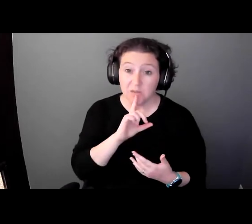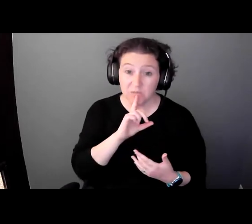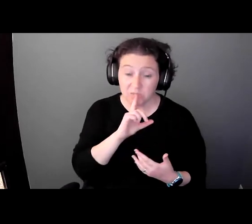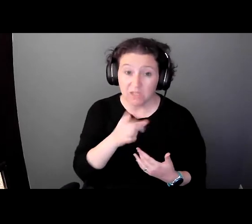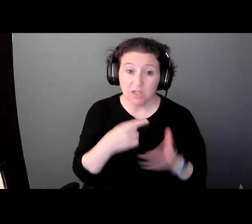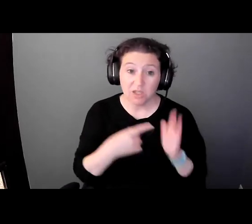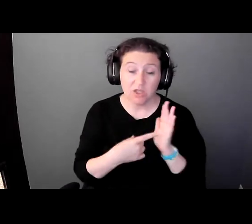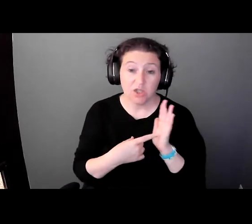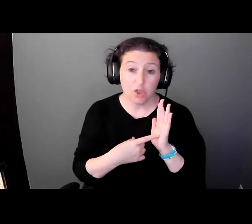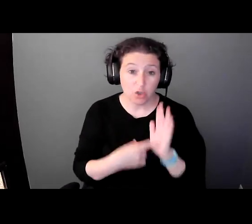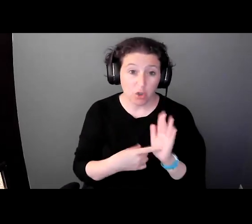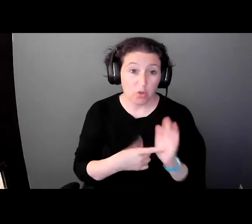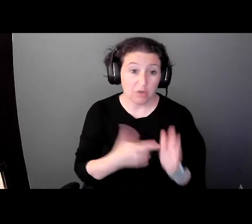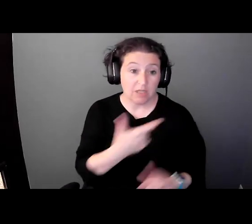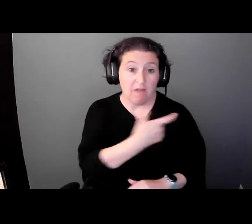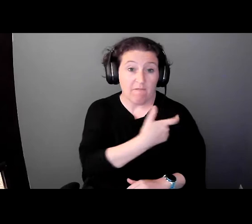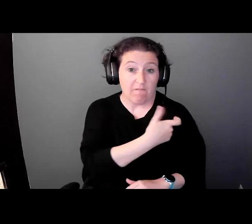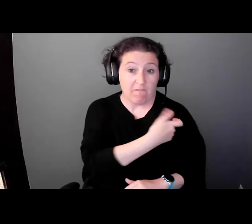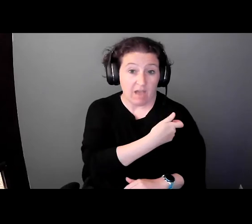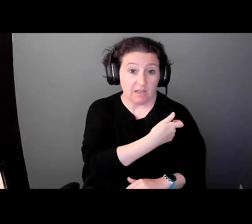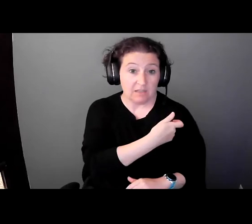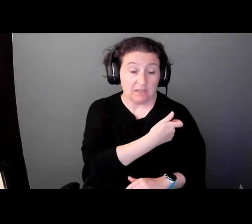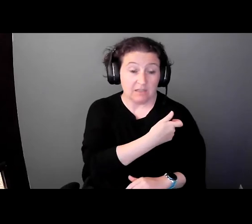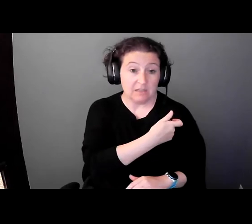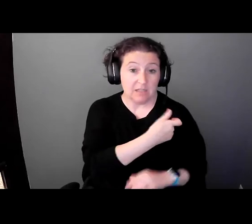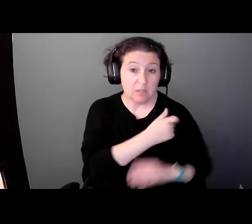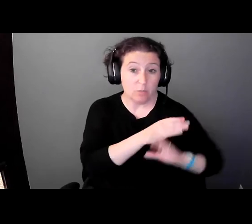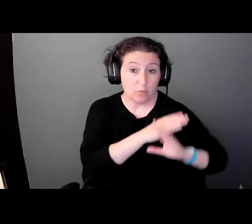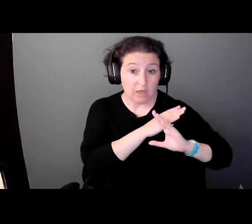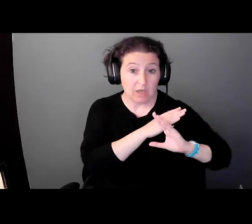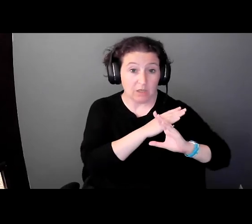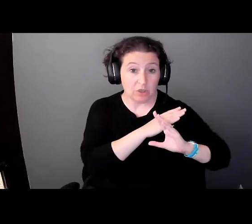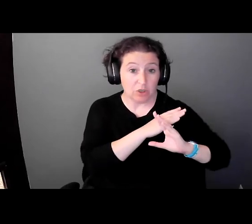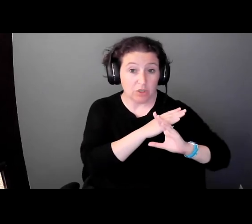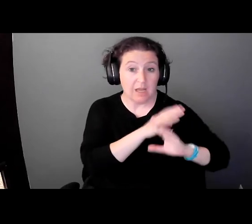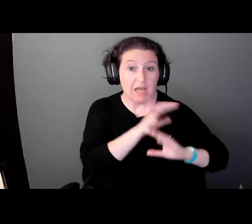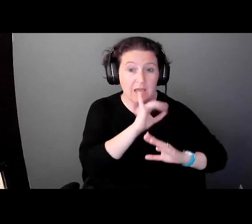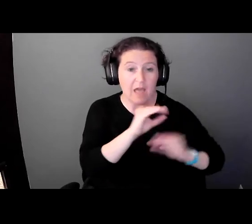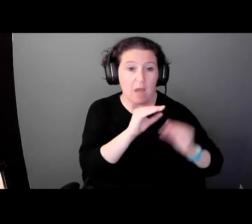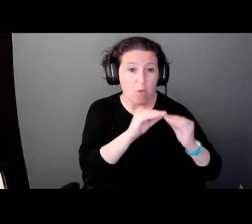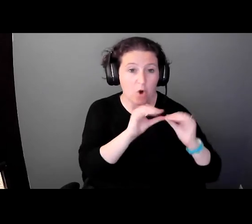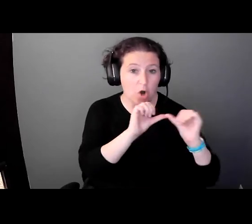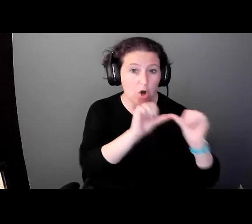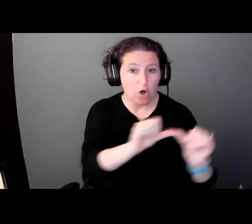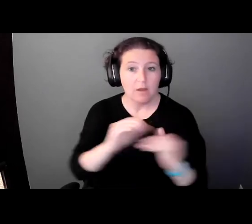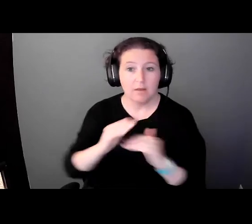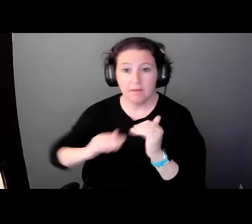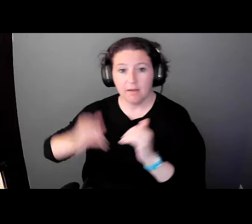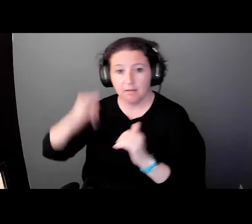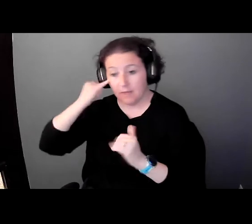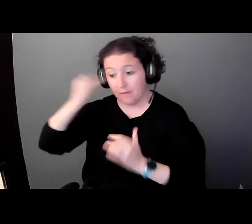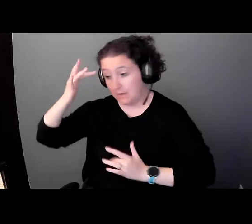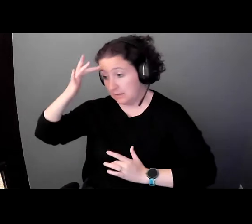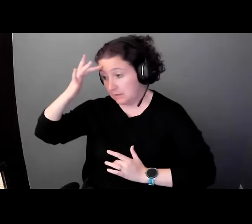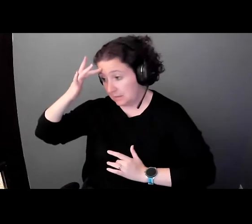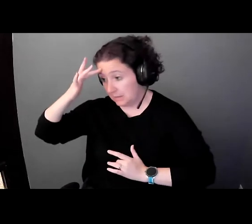is both more potent and probably longer lasting than immunity from natural infection. So,